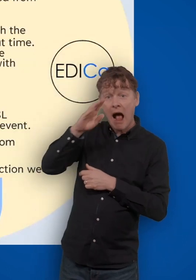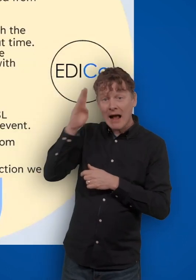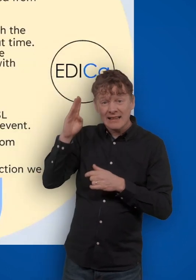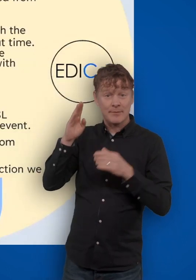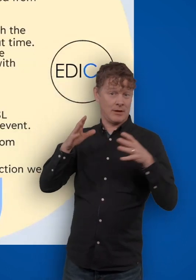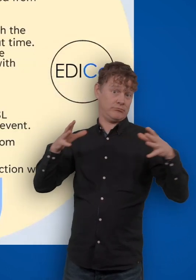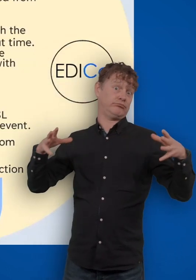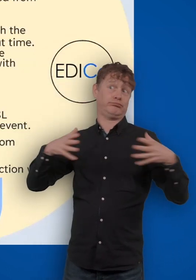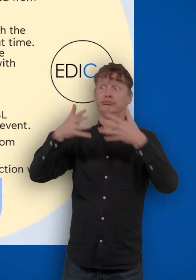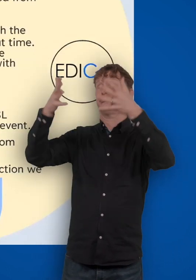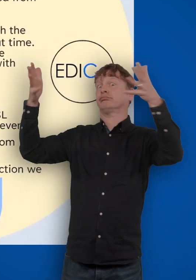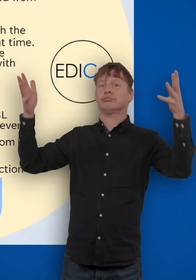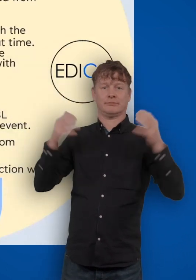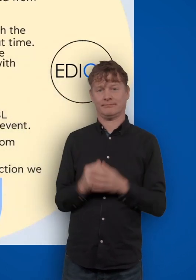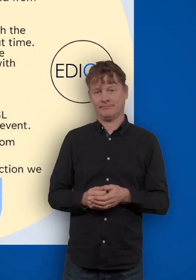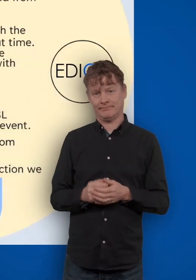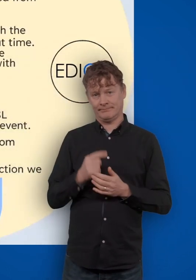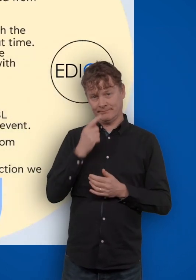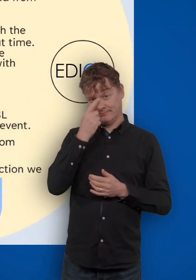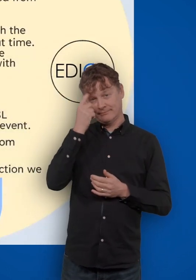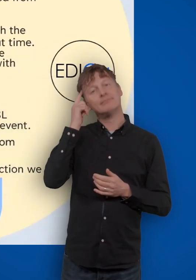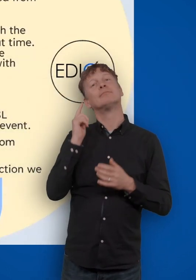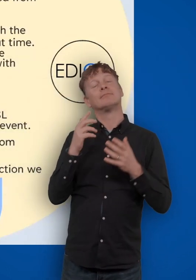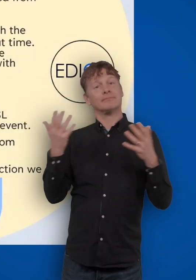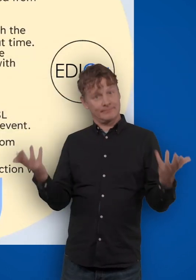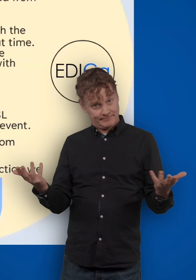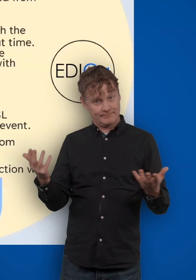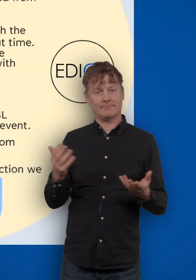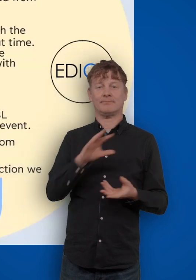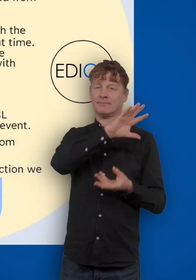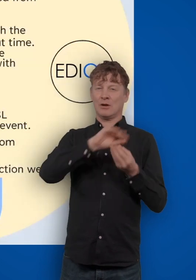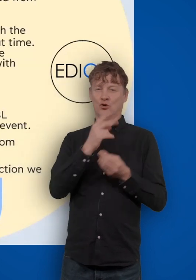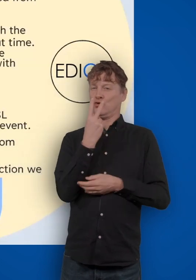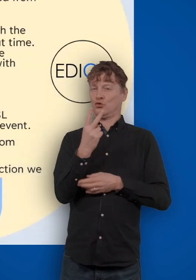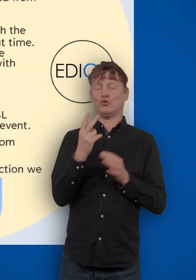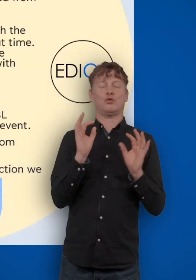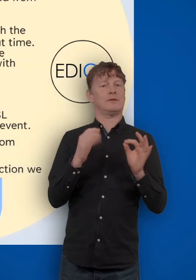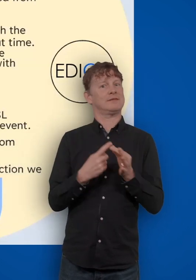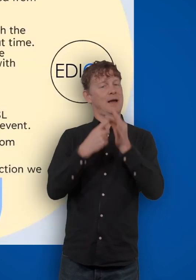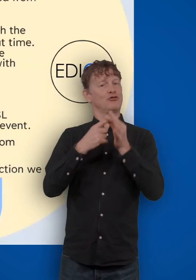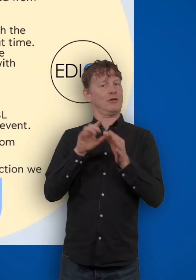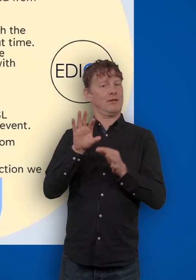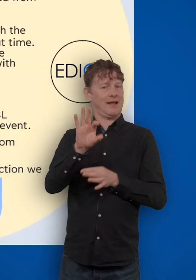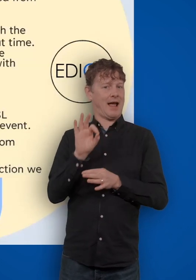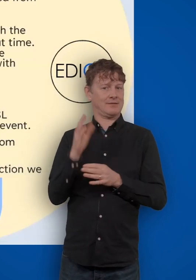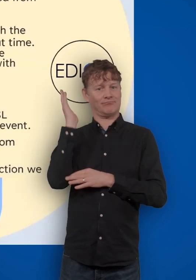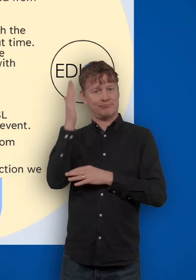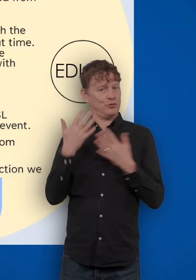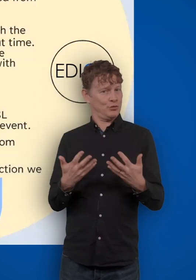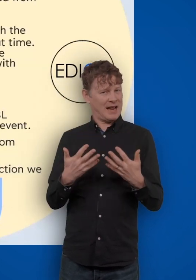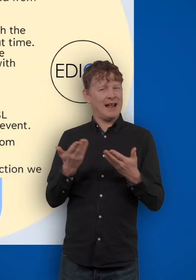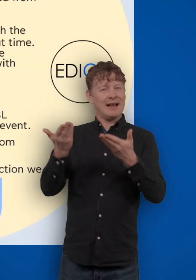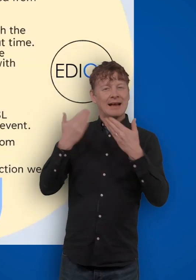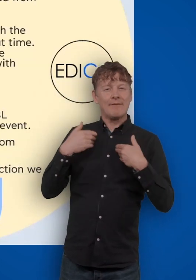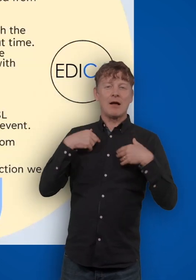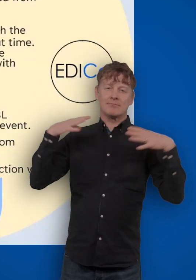well beyond. With all that in mind, we have two special guests joining us today to give us an overview of